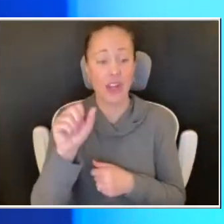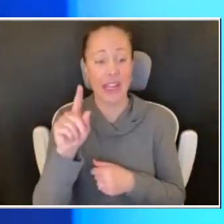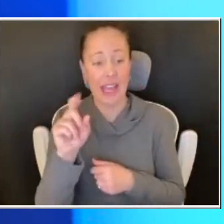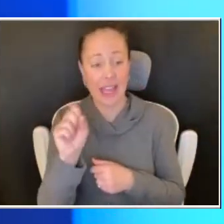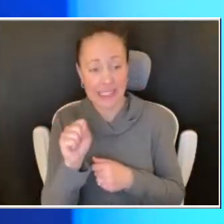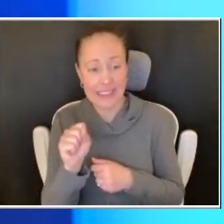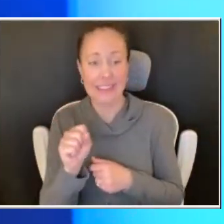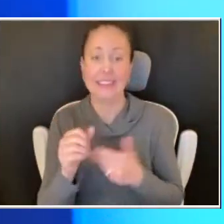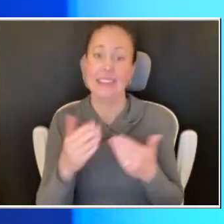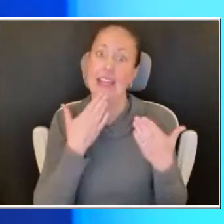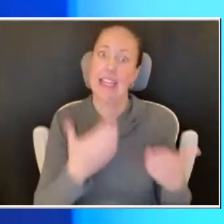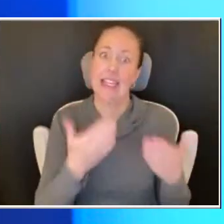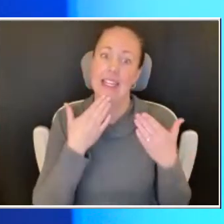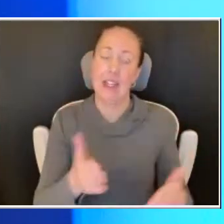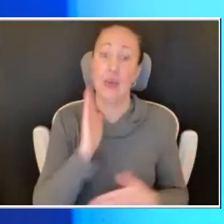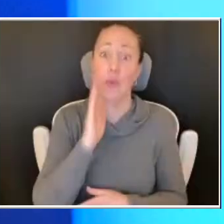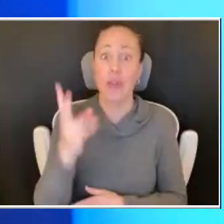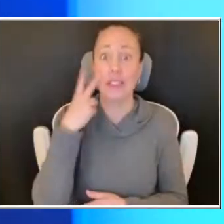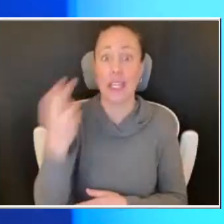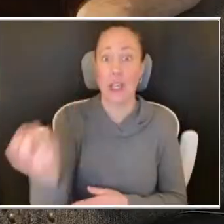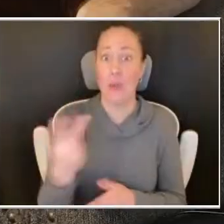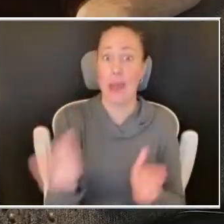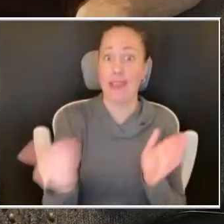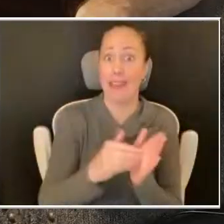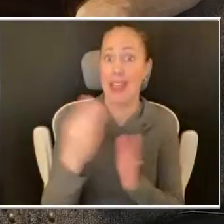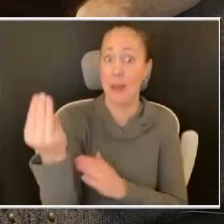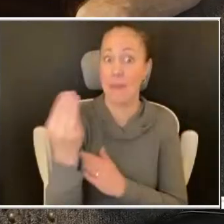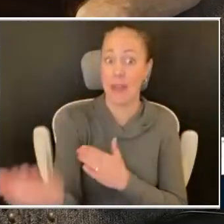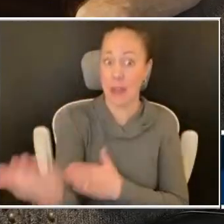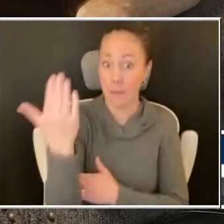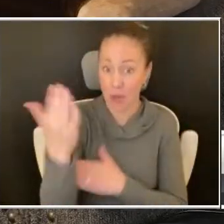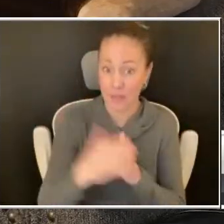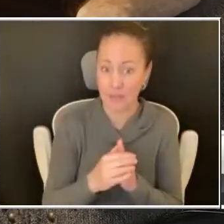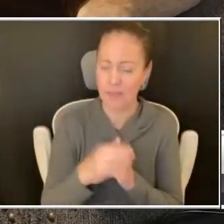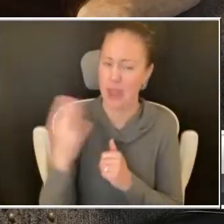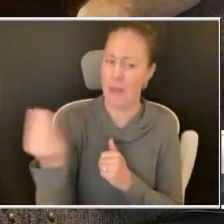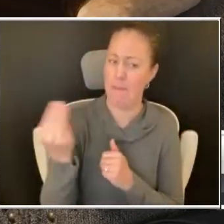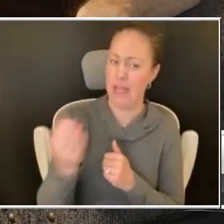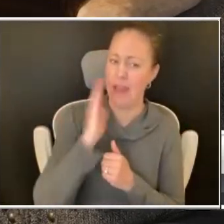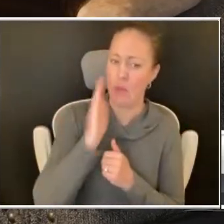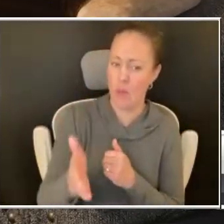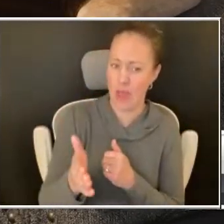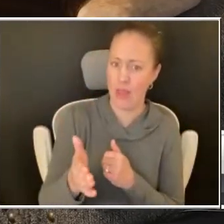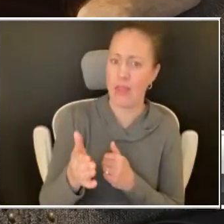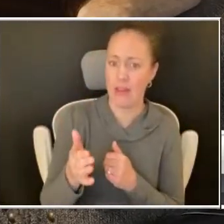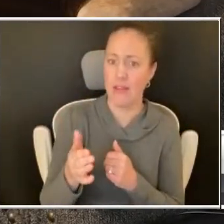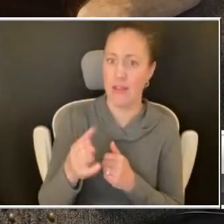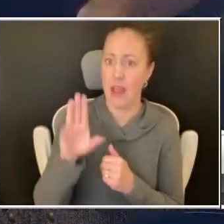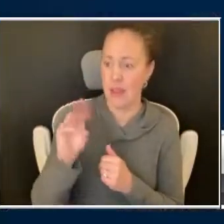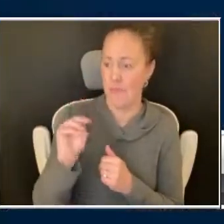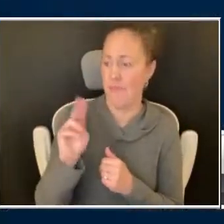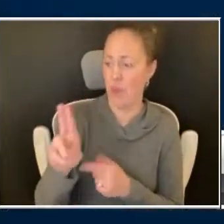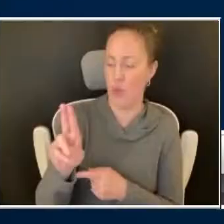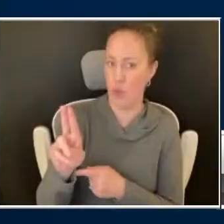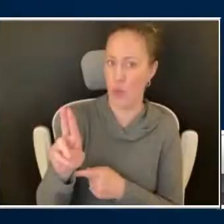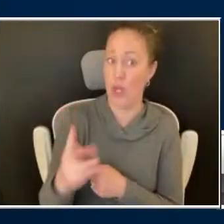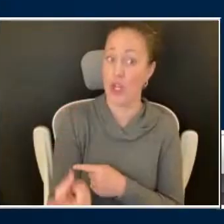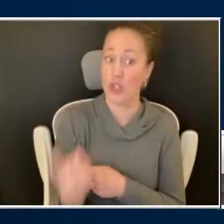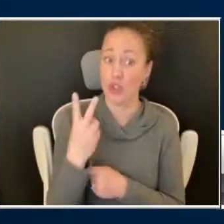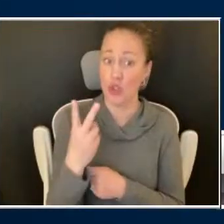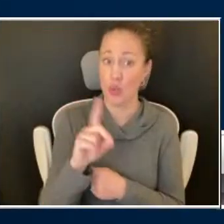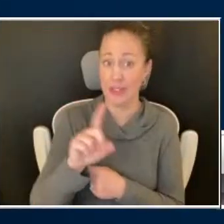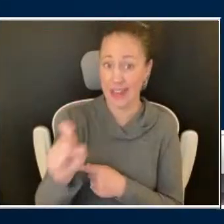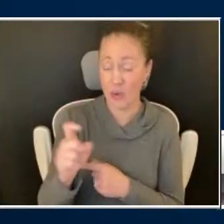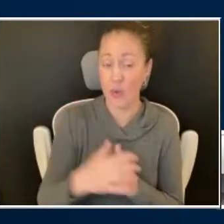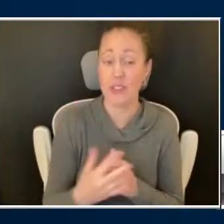And we will see you back here on Monday. Coming up on Monday, here on the Morning Medical Update, 2 diagnoses, 2